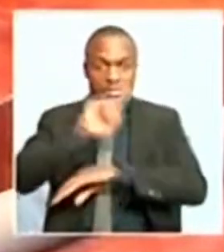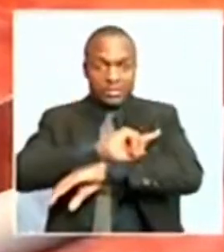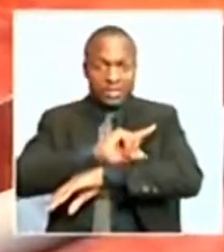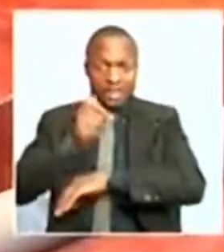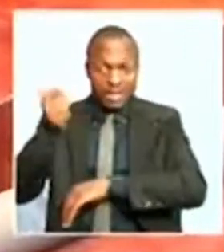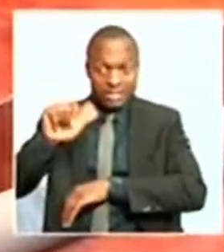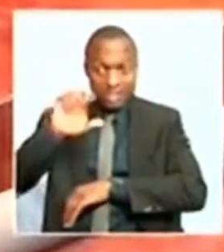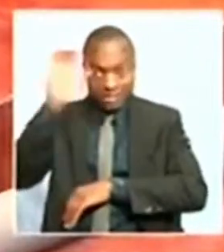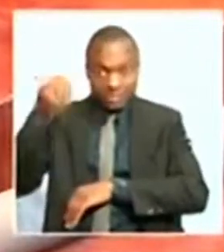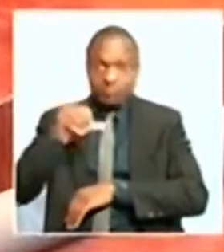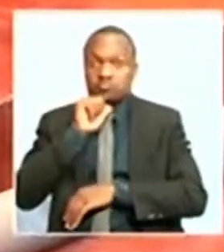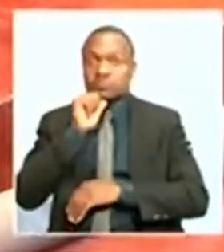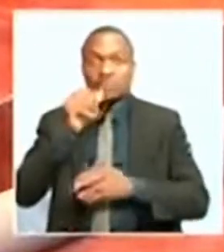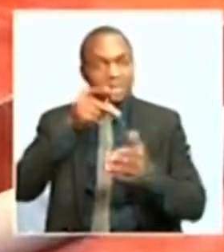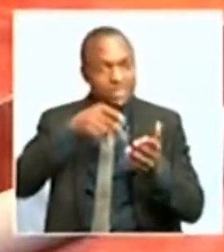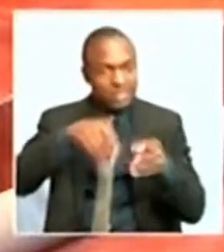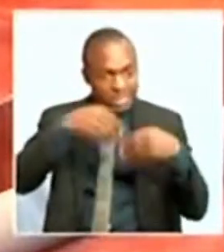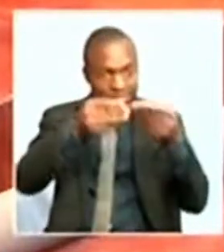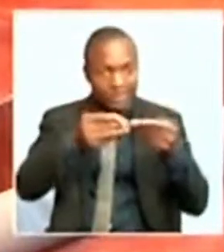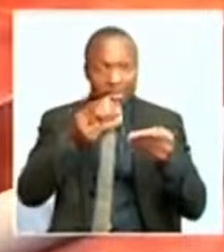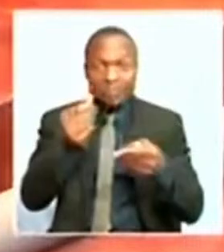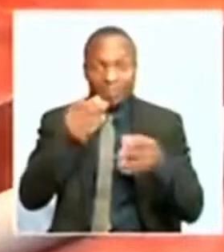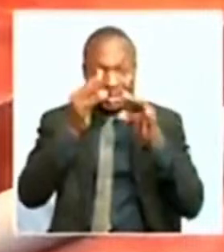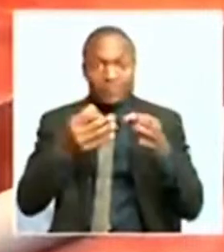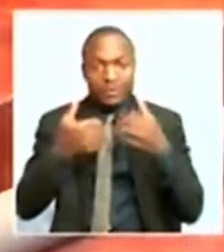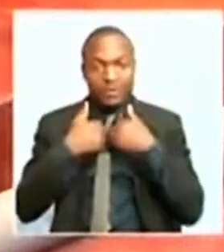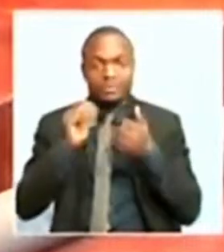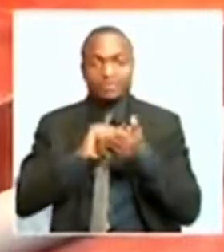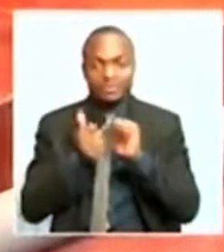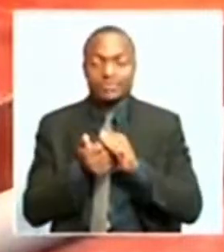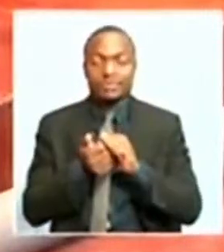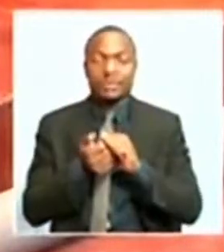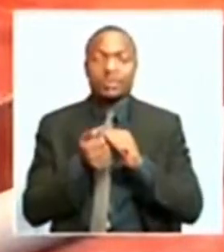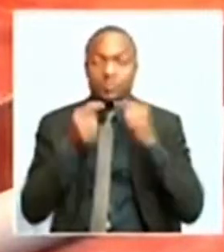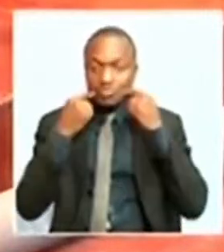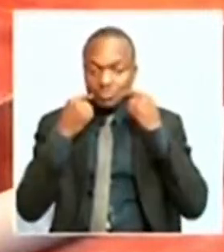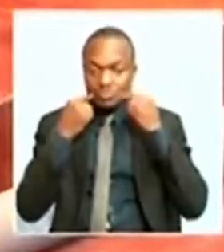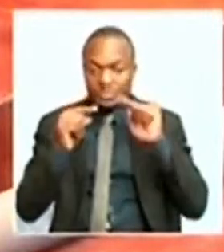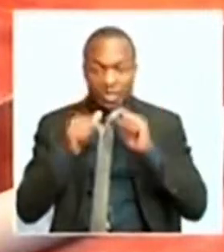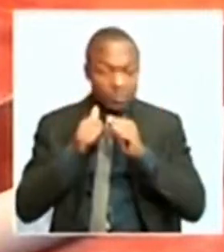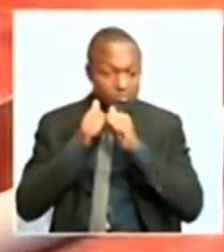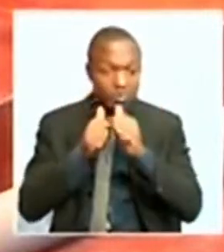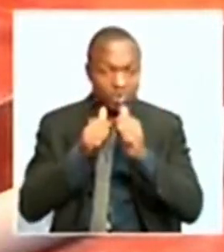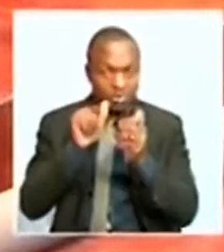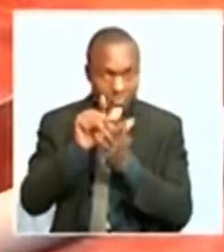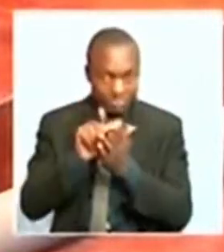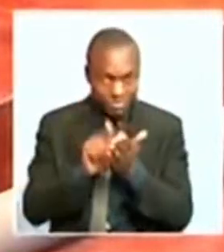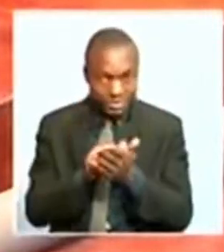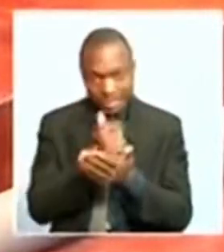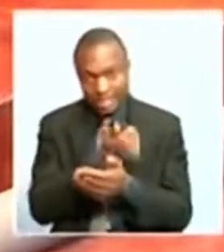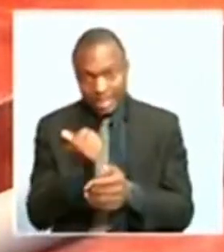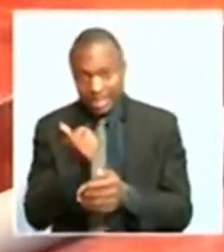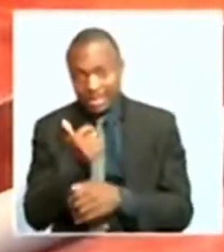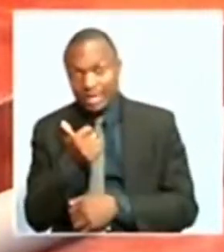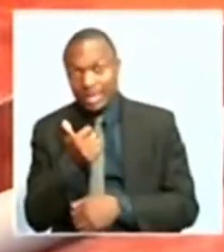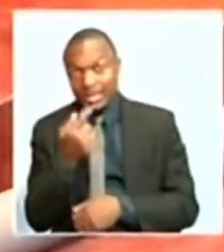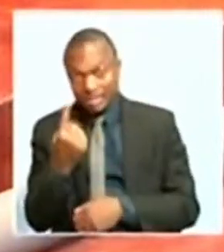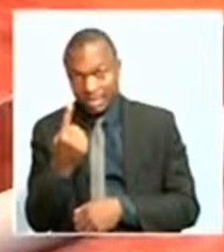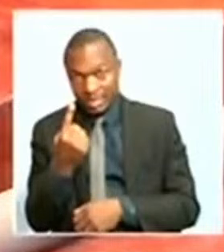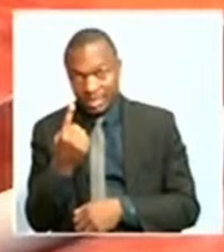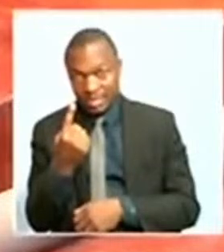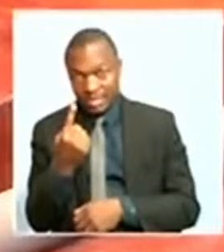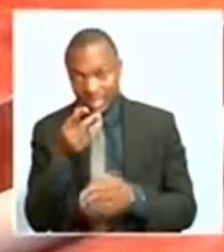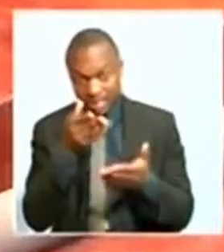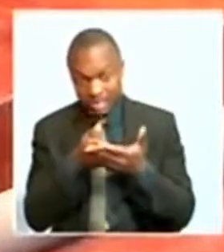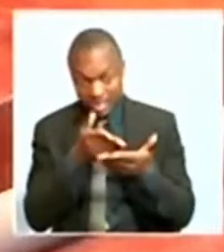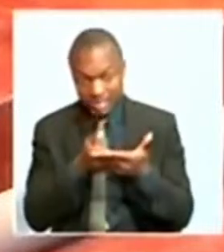disbursed amount once we have a calamity or a disaster, which we declare according to the law. The other one which we are working on is called the catastrophic